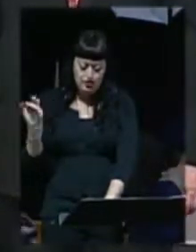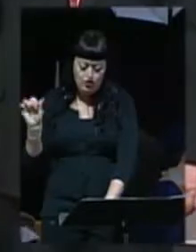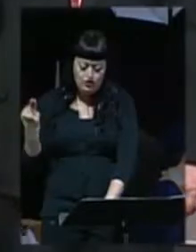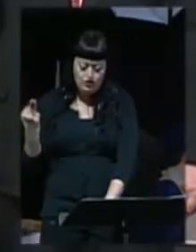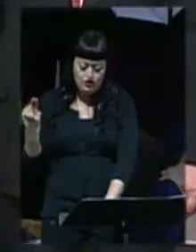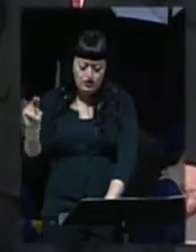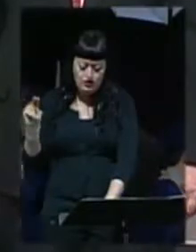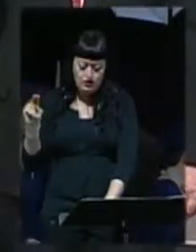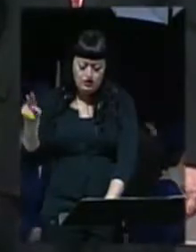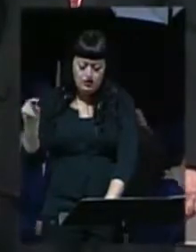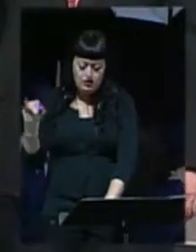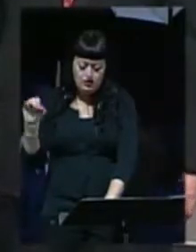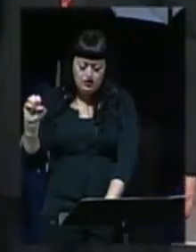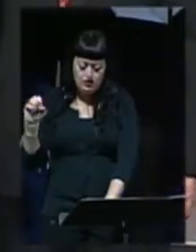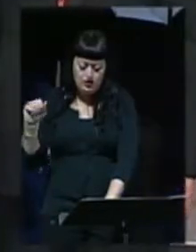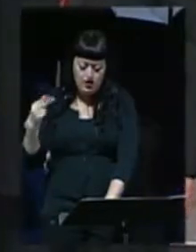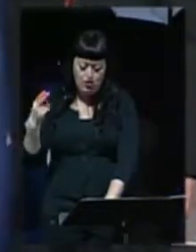Aaron Niehaus.